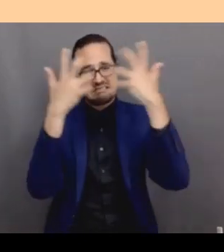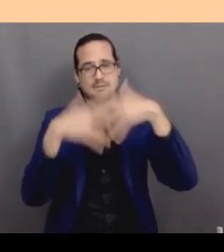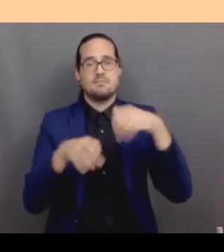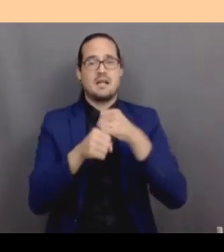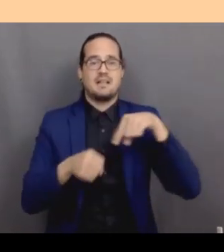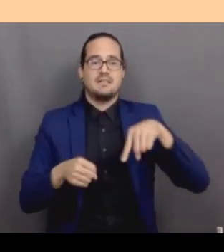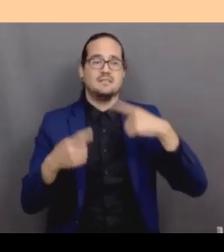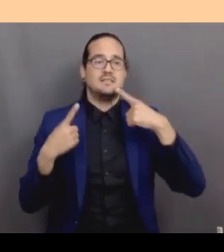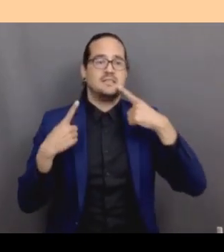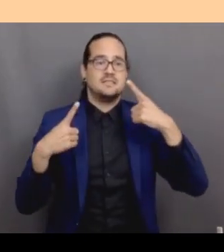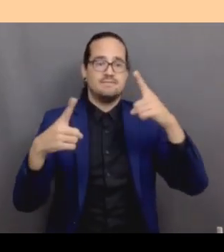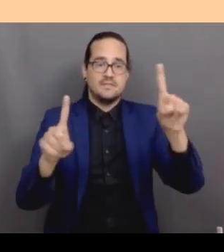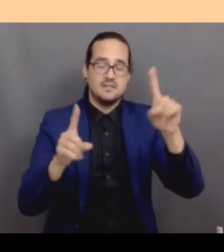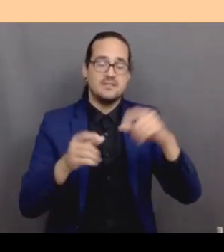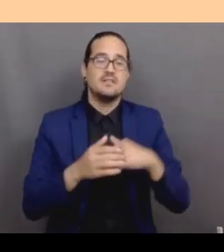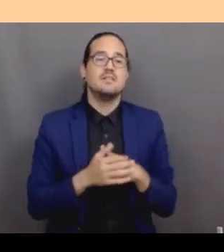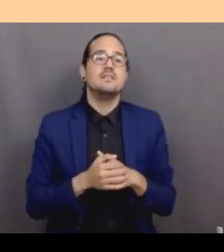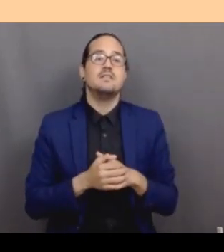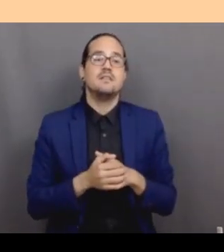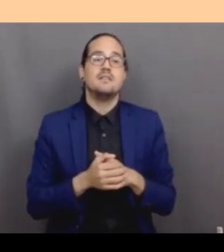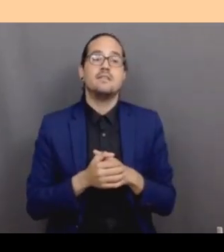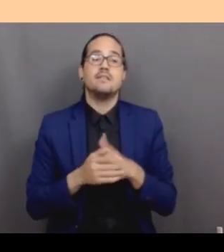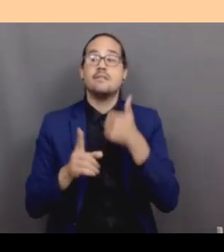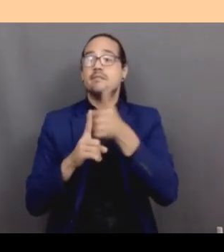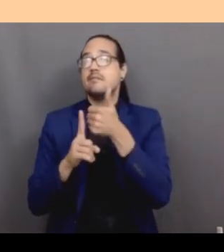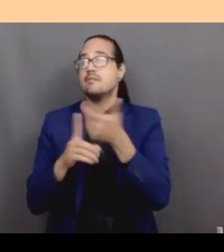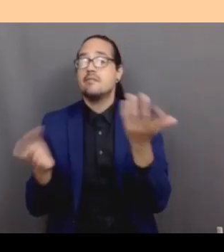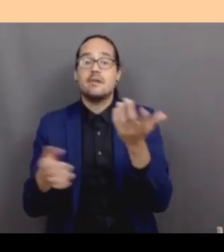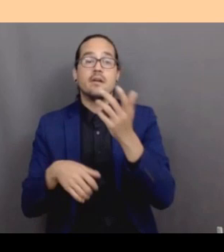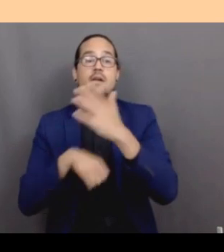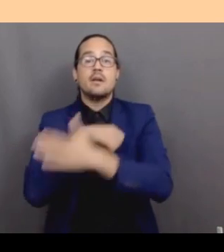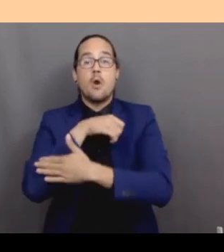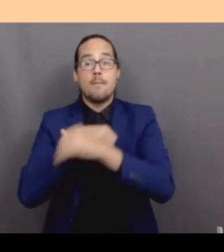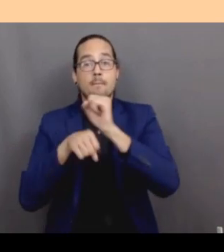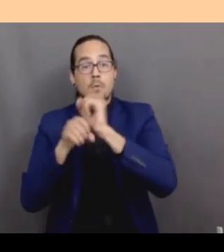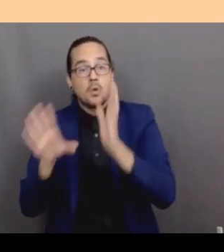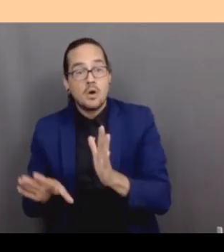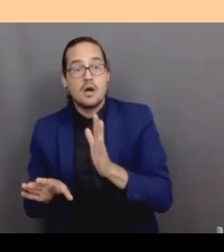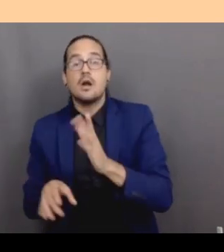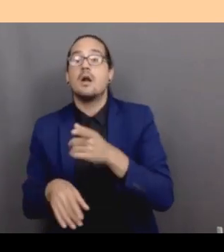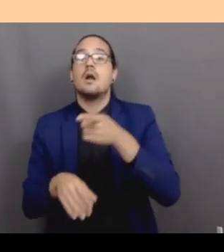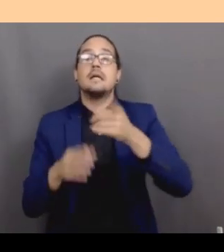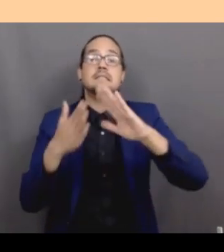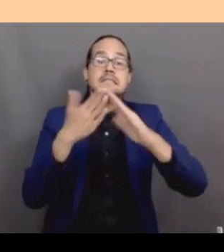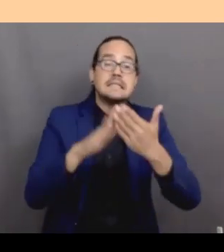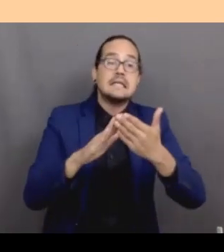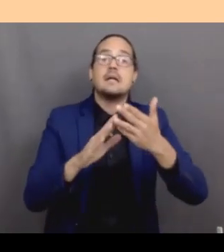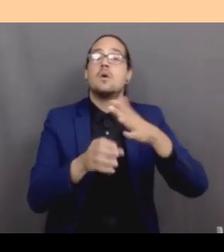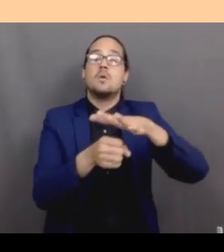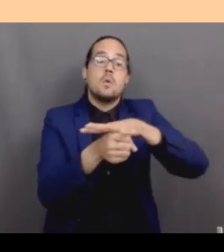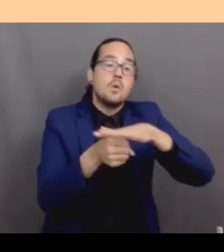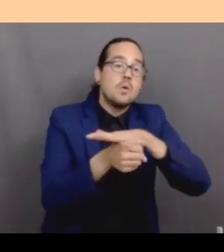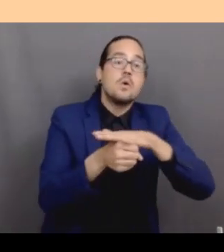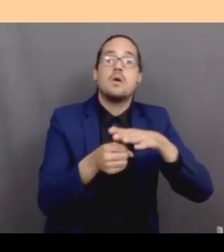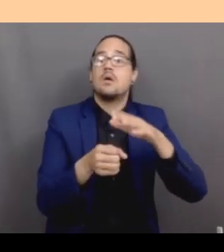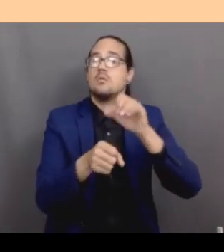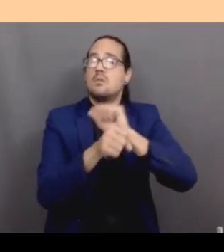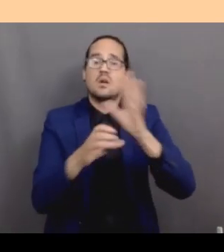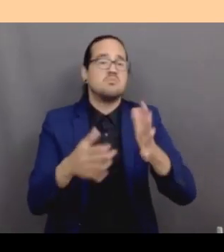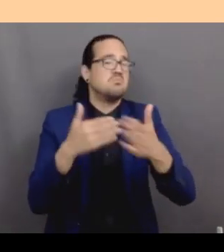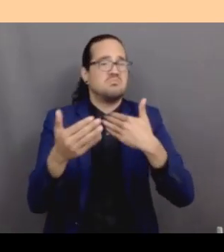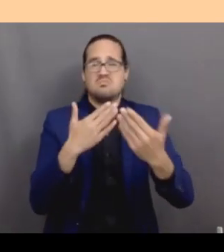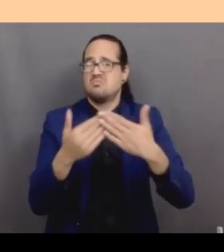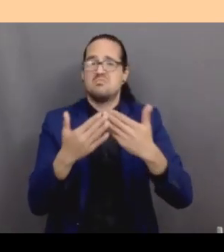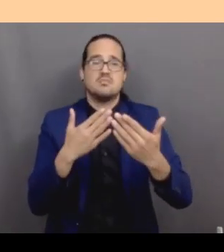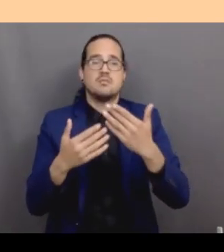be county employees, local city town employees, the numerous community-based organizations that Benita